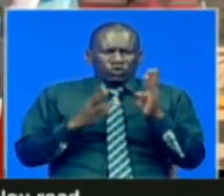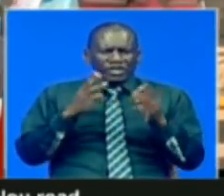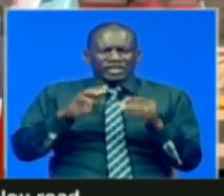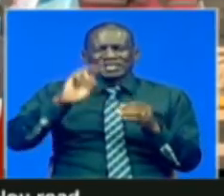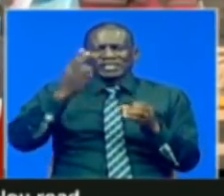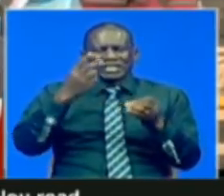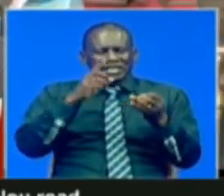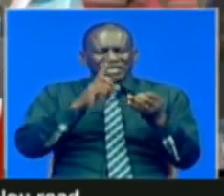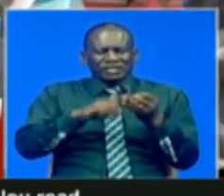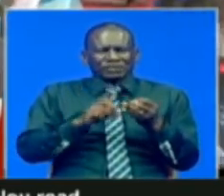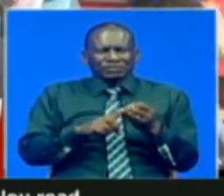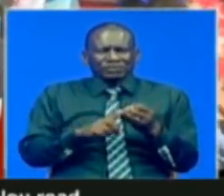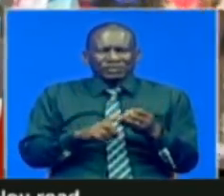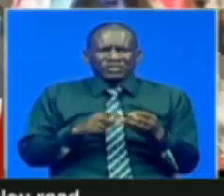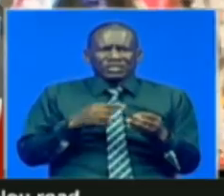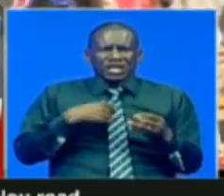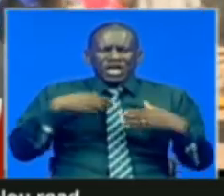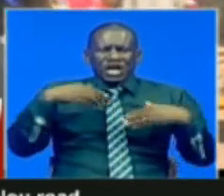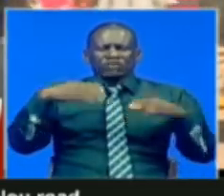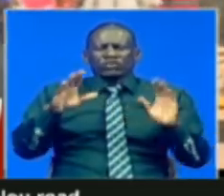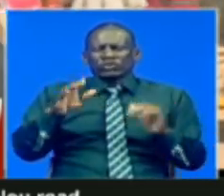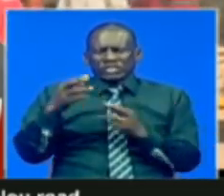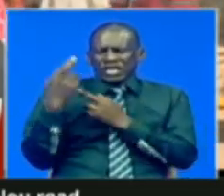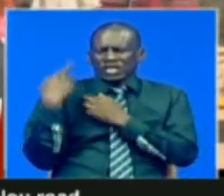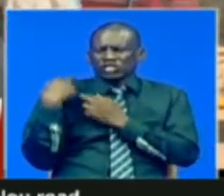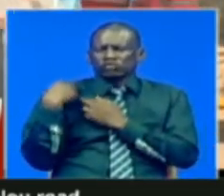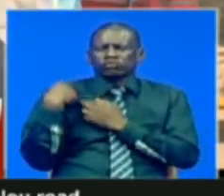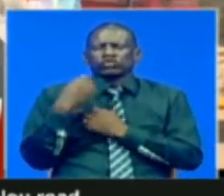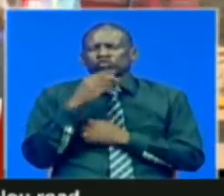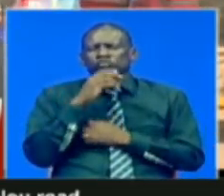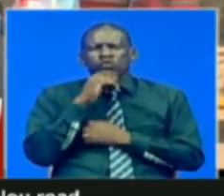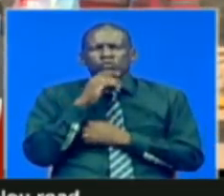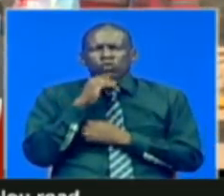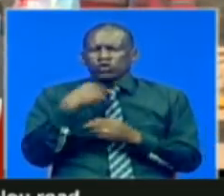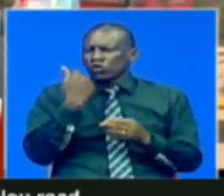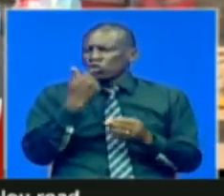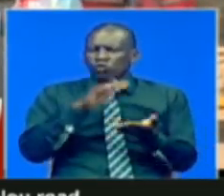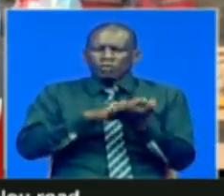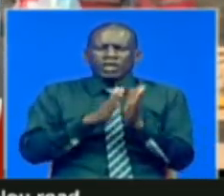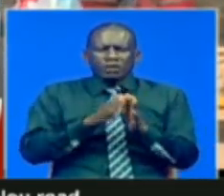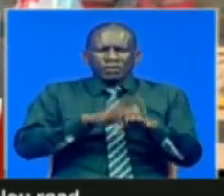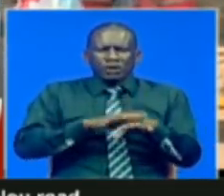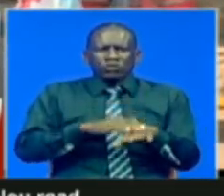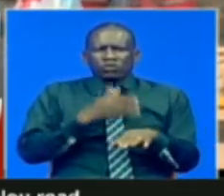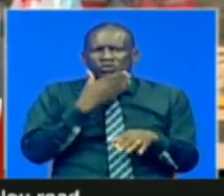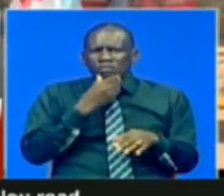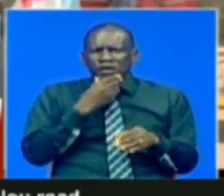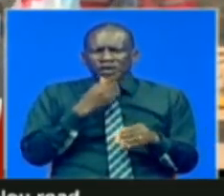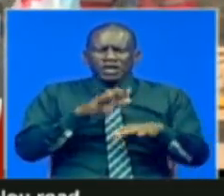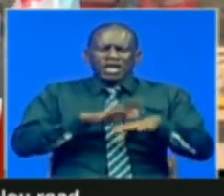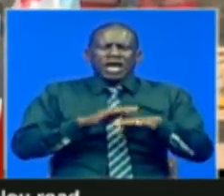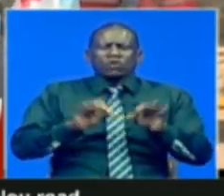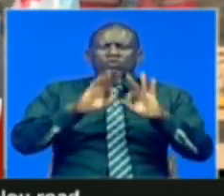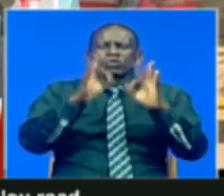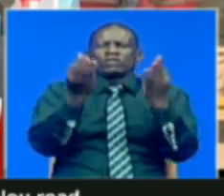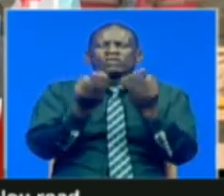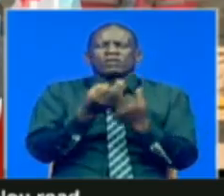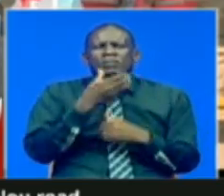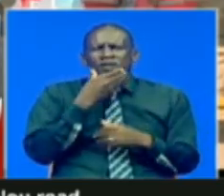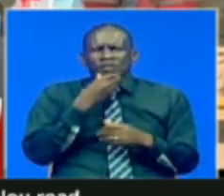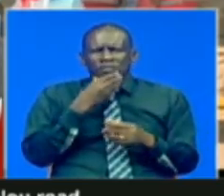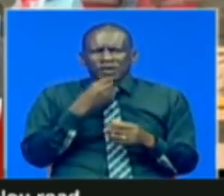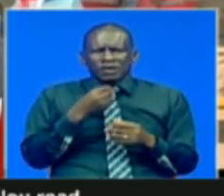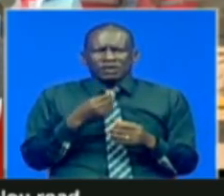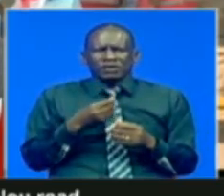Secondly, I lost a responsible boy who became a good man, a good family man, had